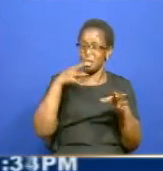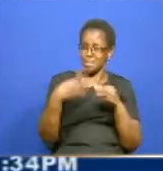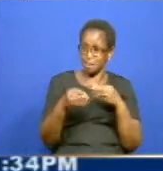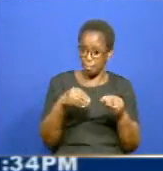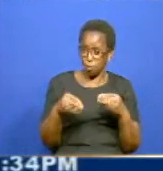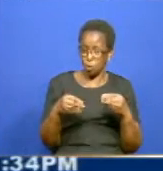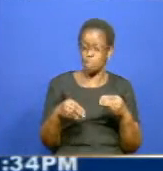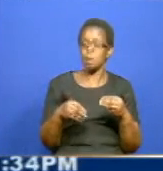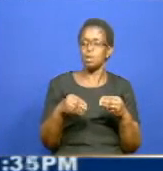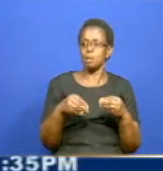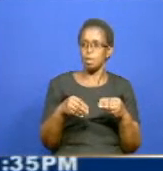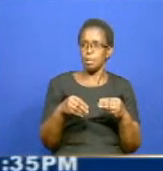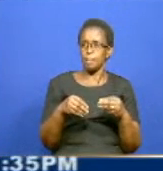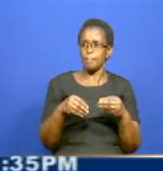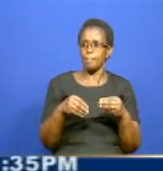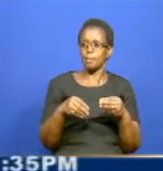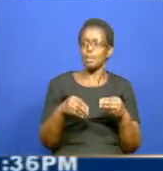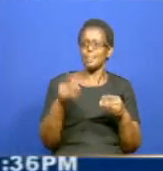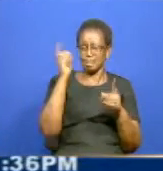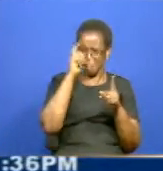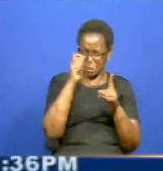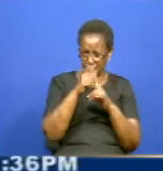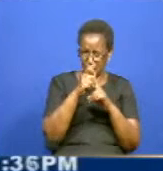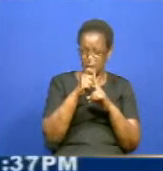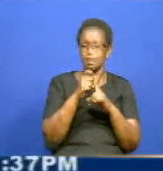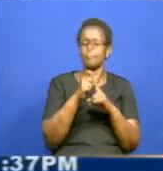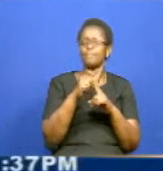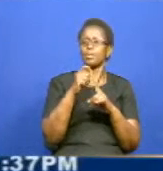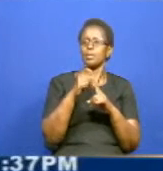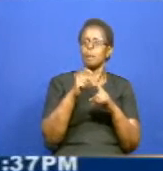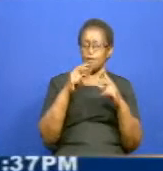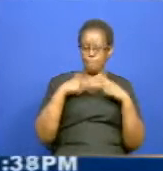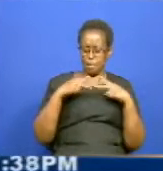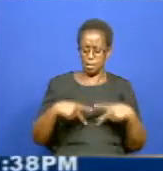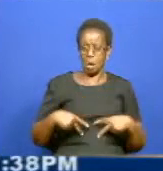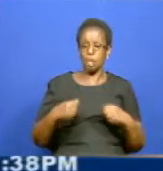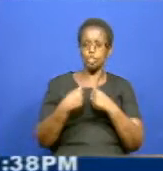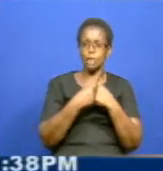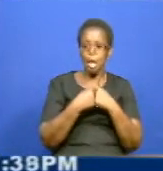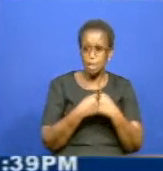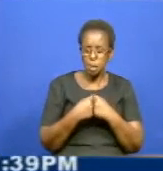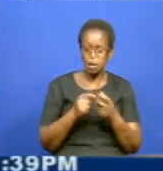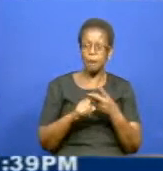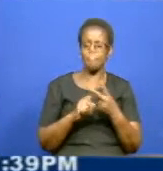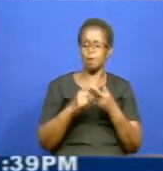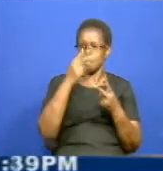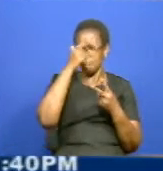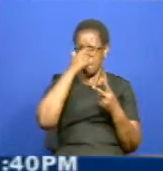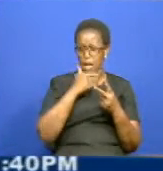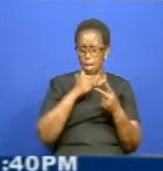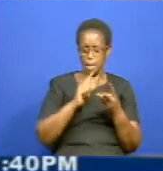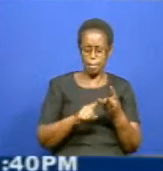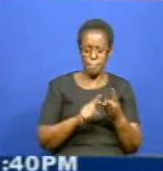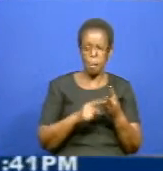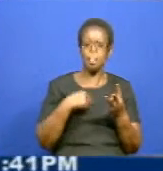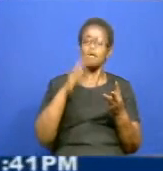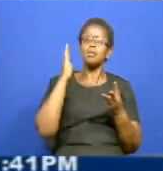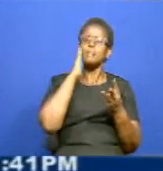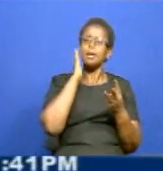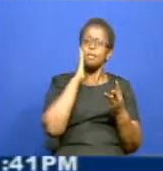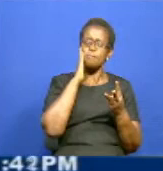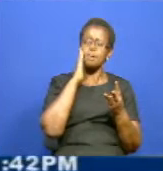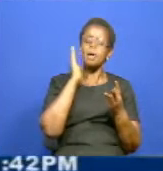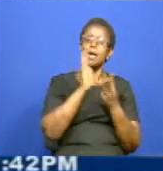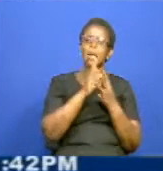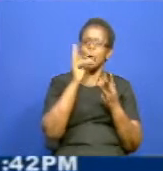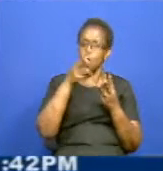disabilities, PWDs, specifically the physically challenged, the visually impaired, and the deaf and hard of hearing